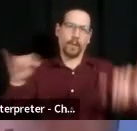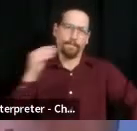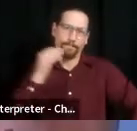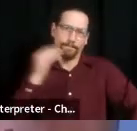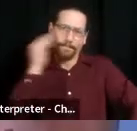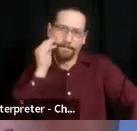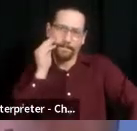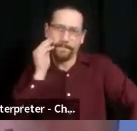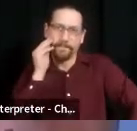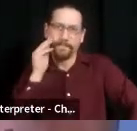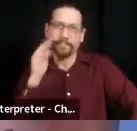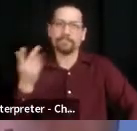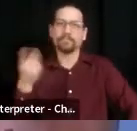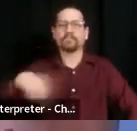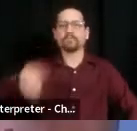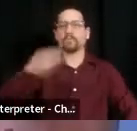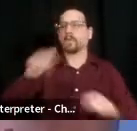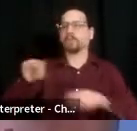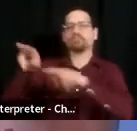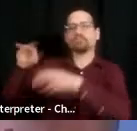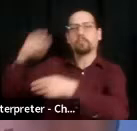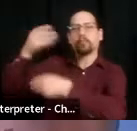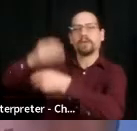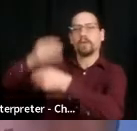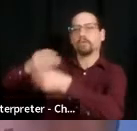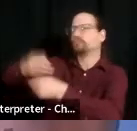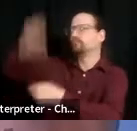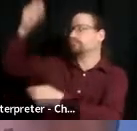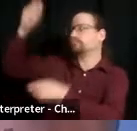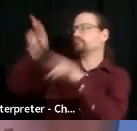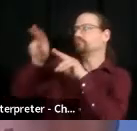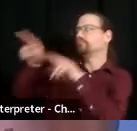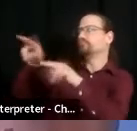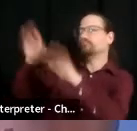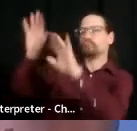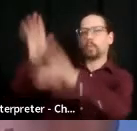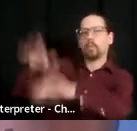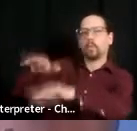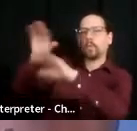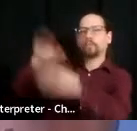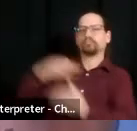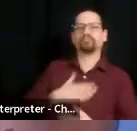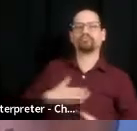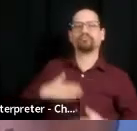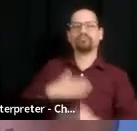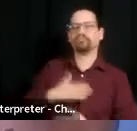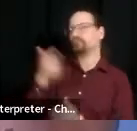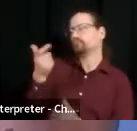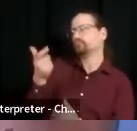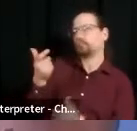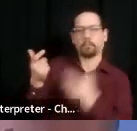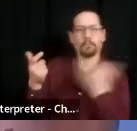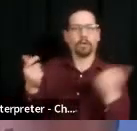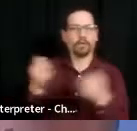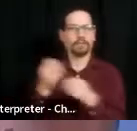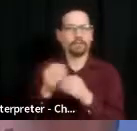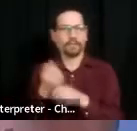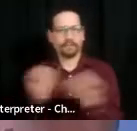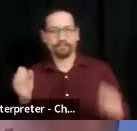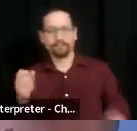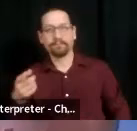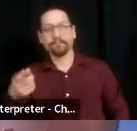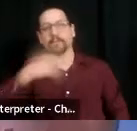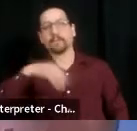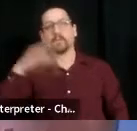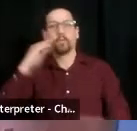updates. State will run testing and vaccination sites. They will reopen tomorrow beginning at